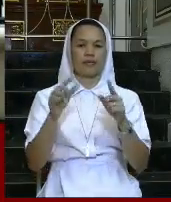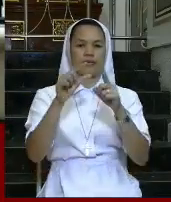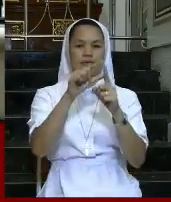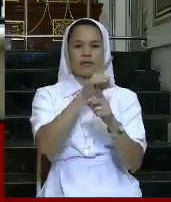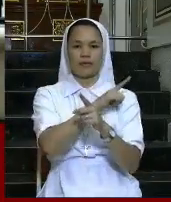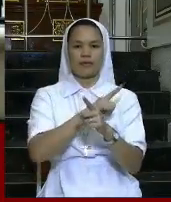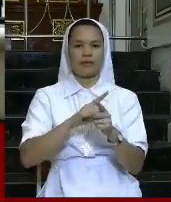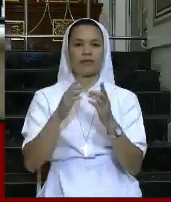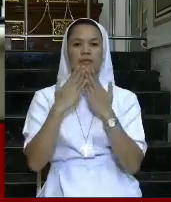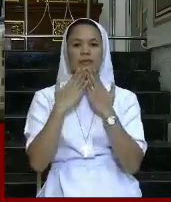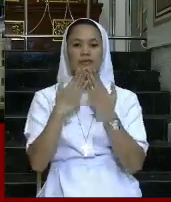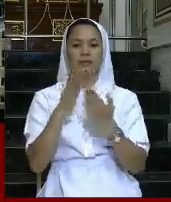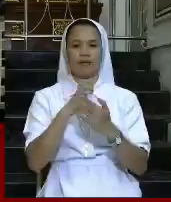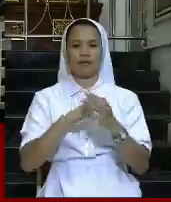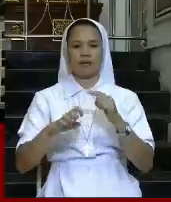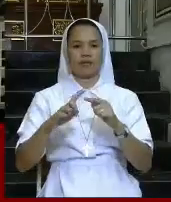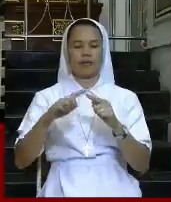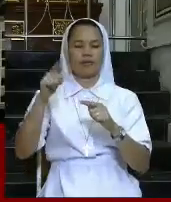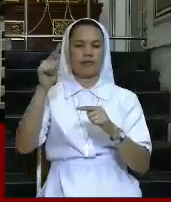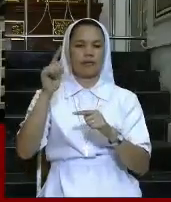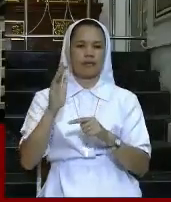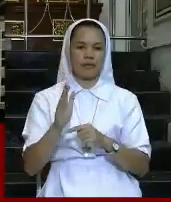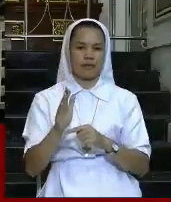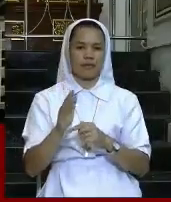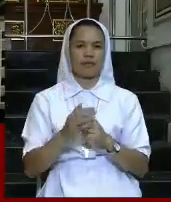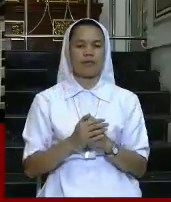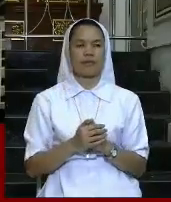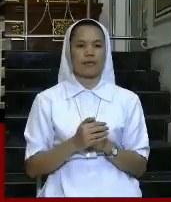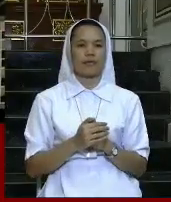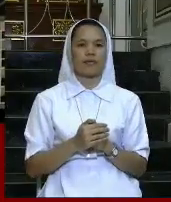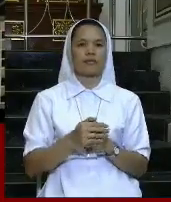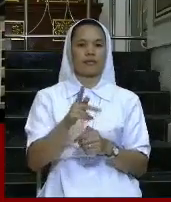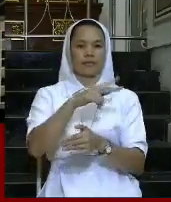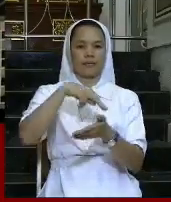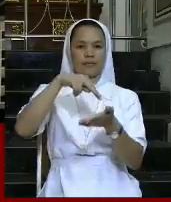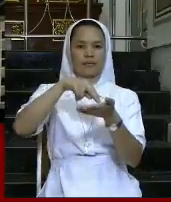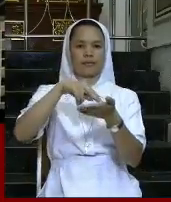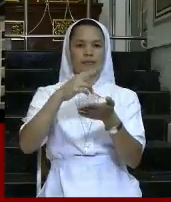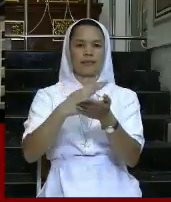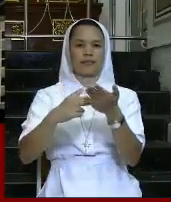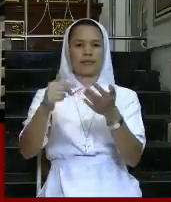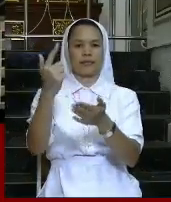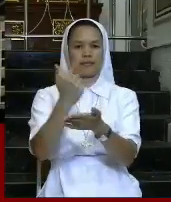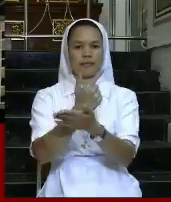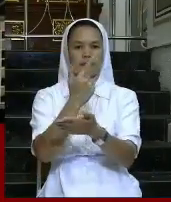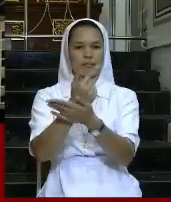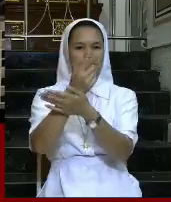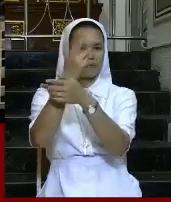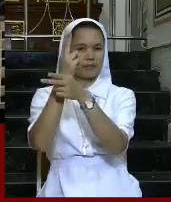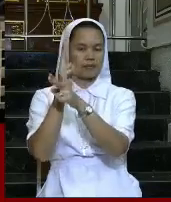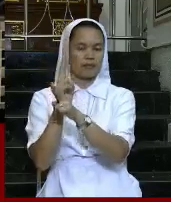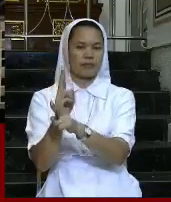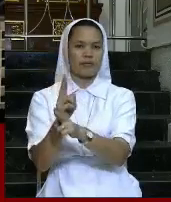Word of the Lord. Thanks be to God. Please all stand to acclaim the Holy